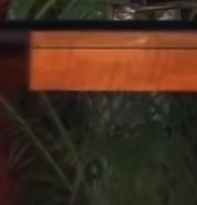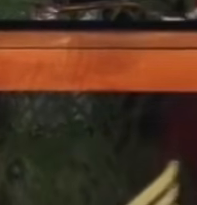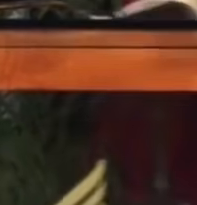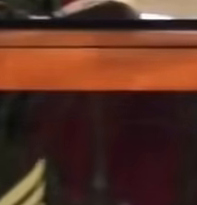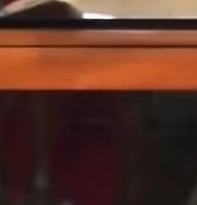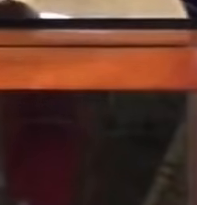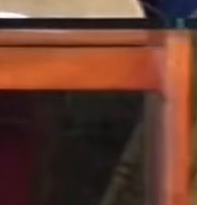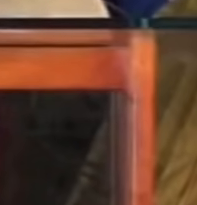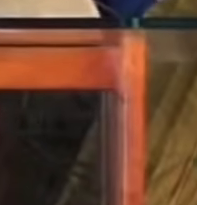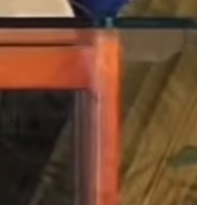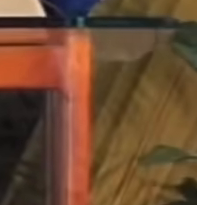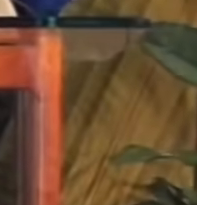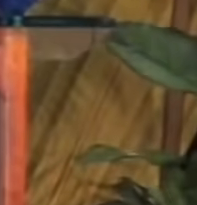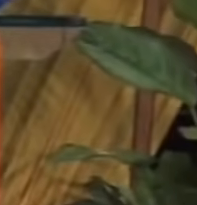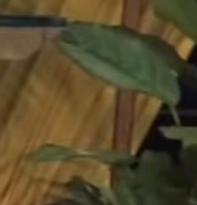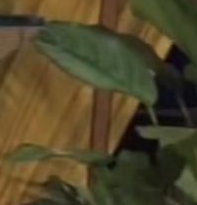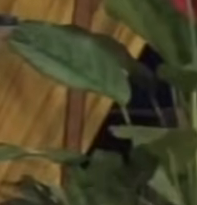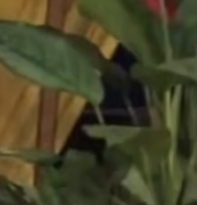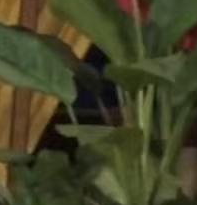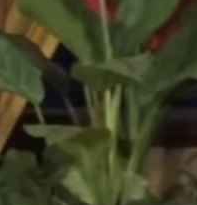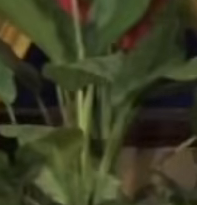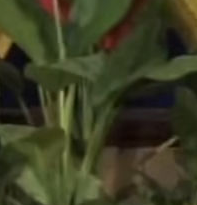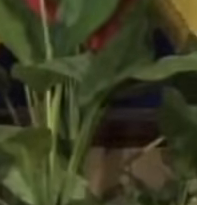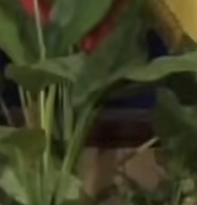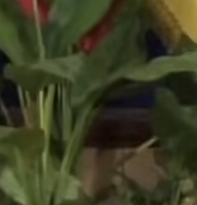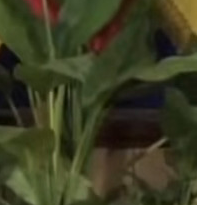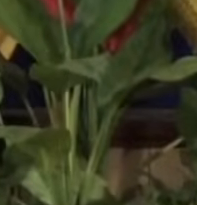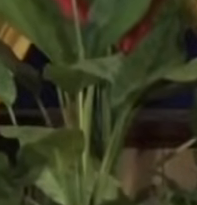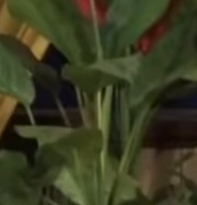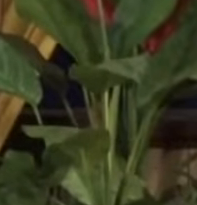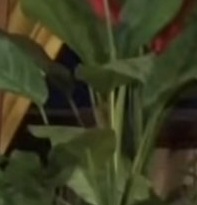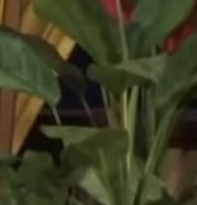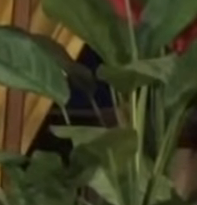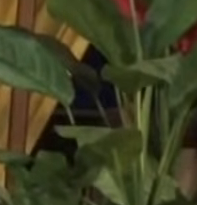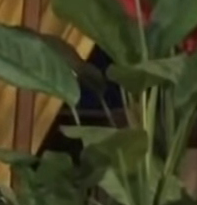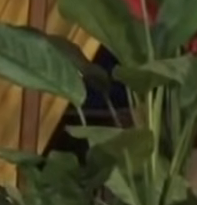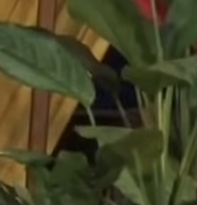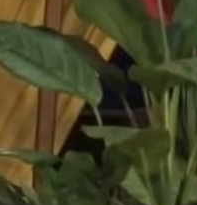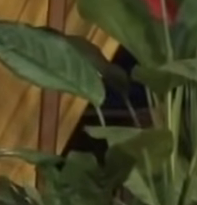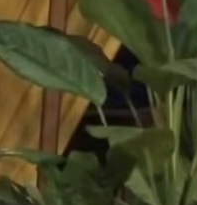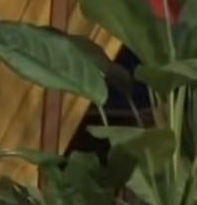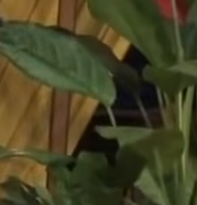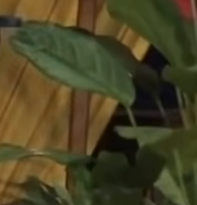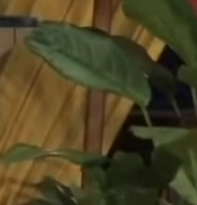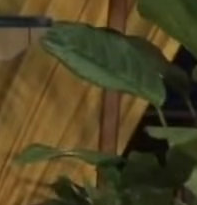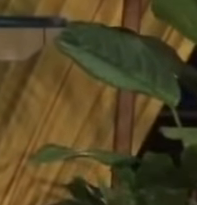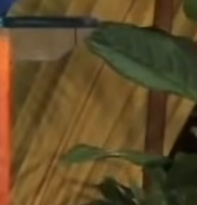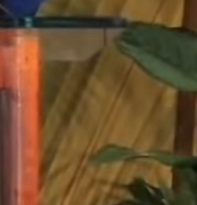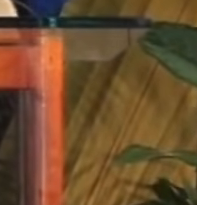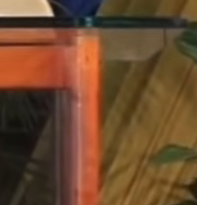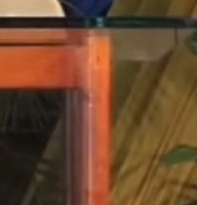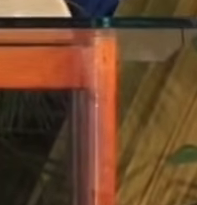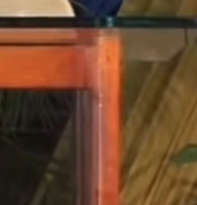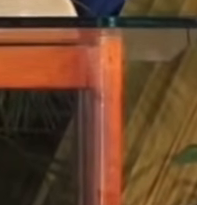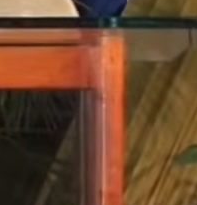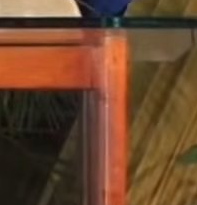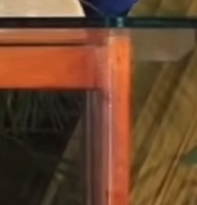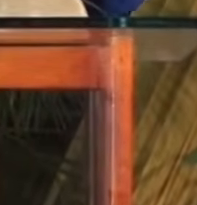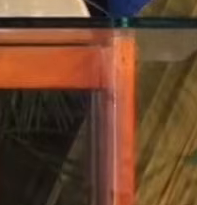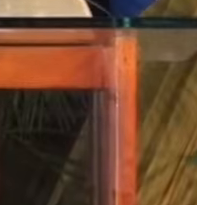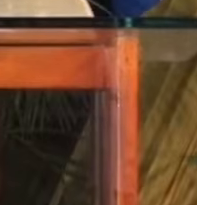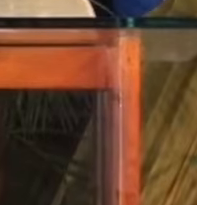While I do not condone slavery, but he's accustomed to Roman